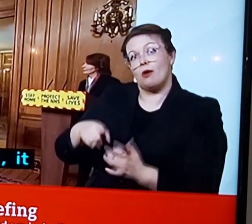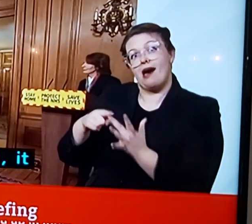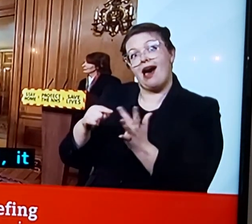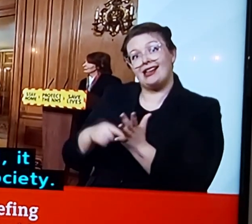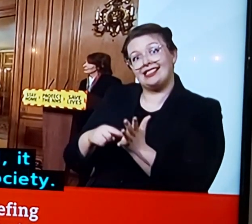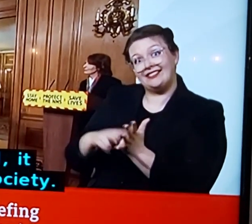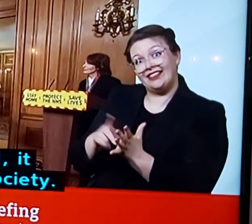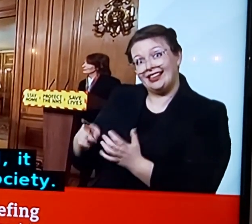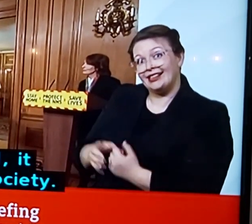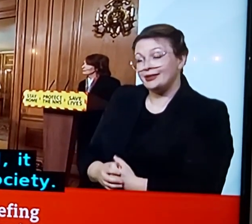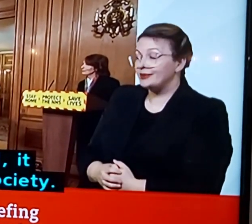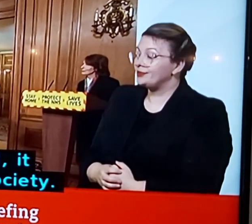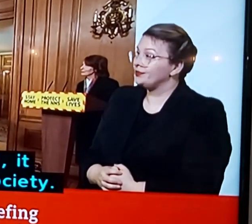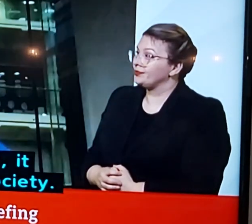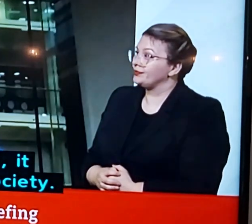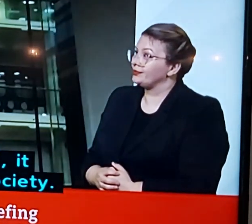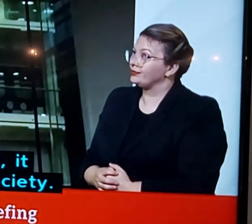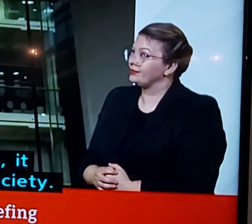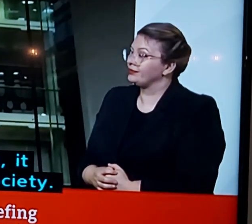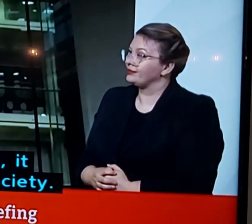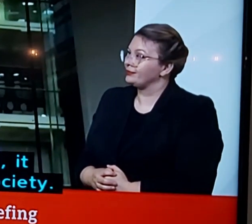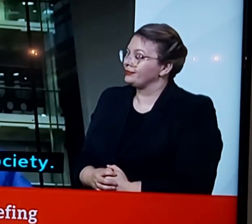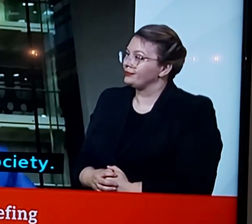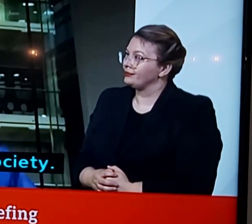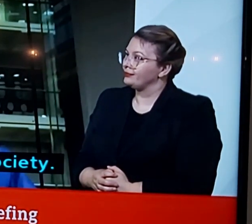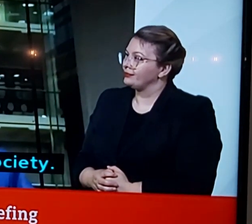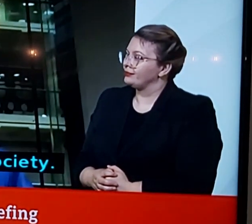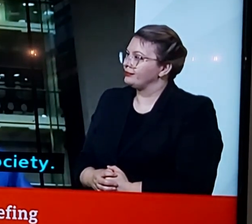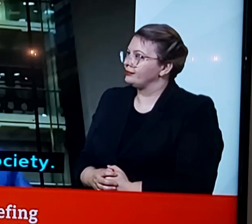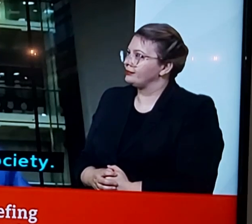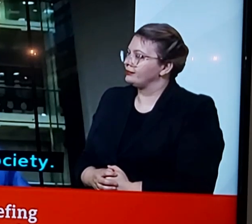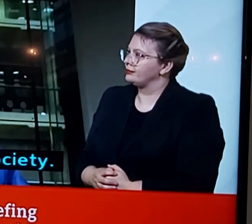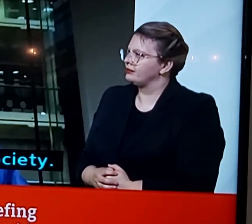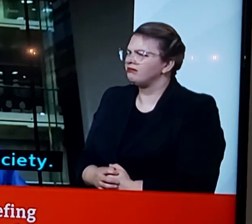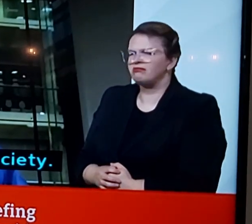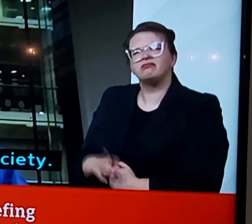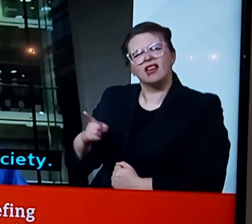Thank you, Prime Minister. You said that there's no change to the roadmap, but you have also